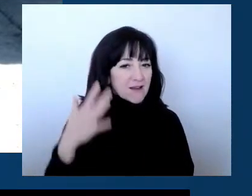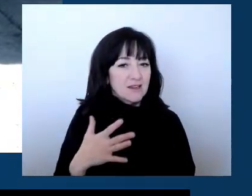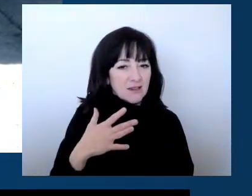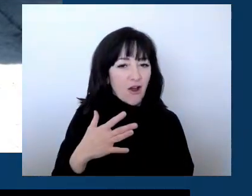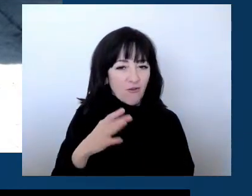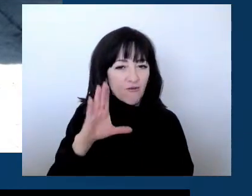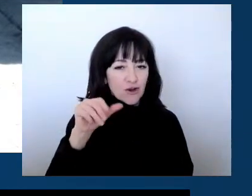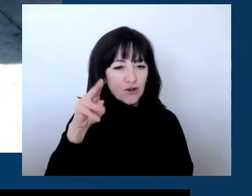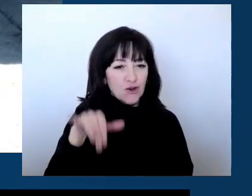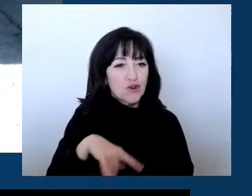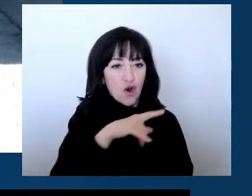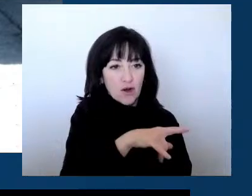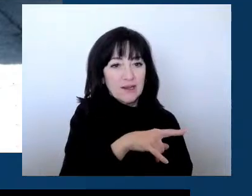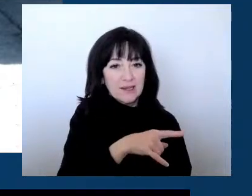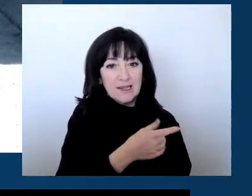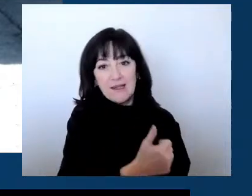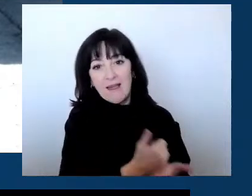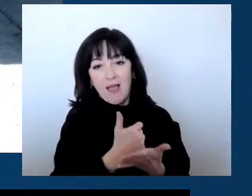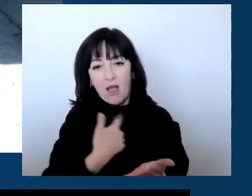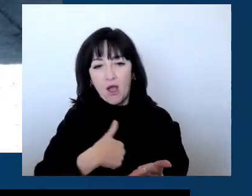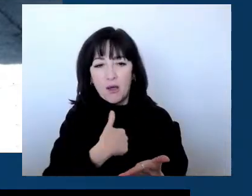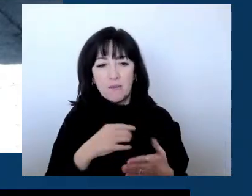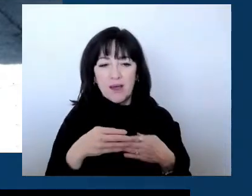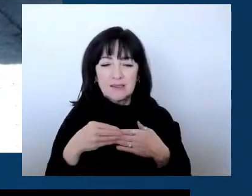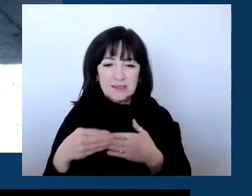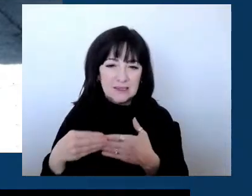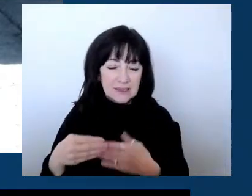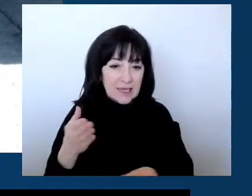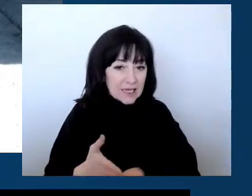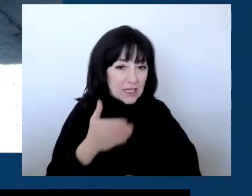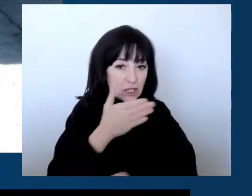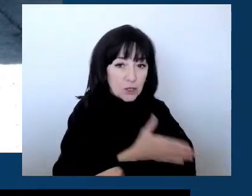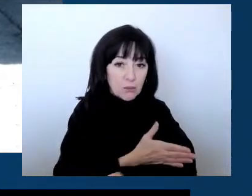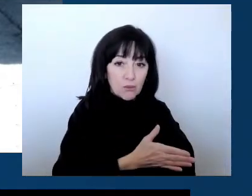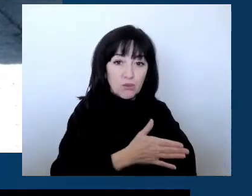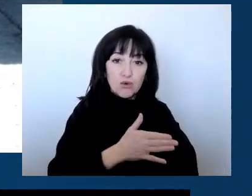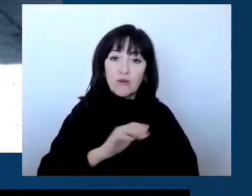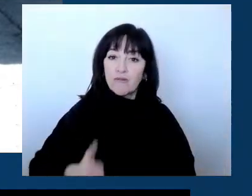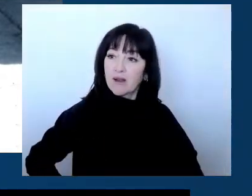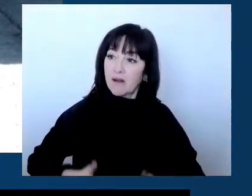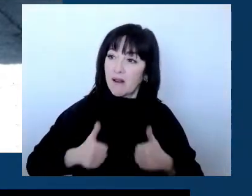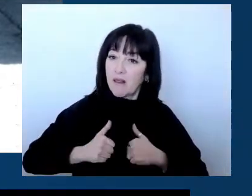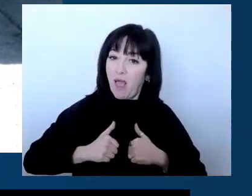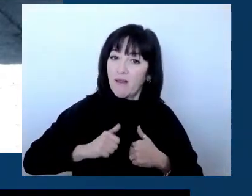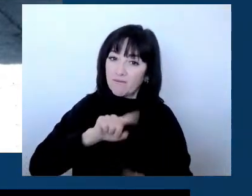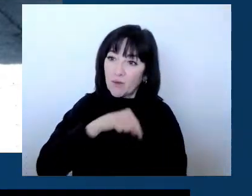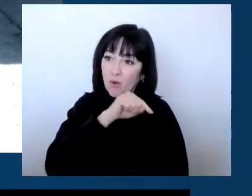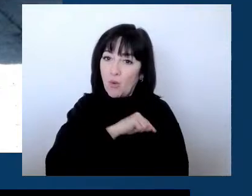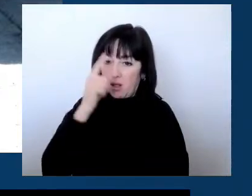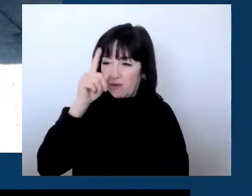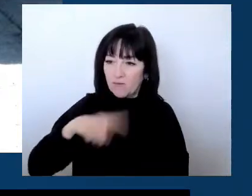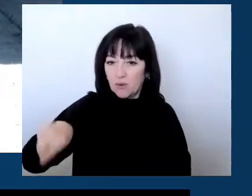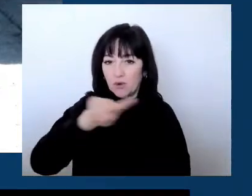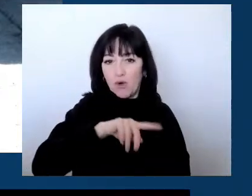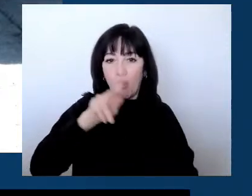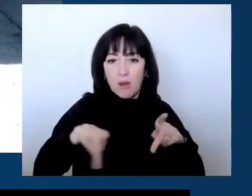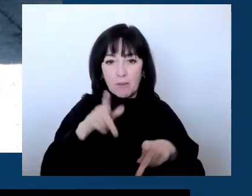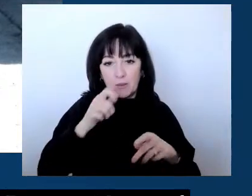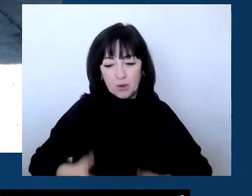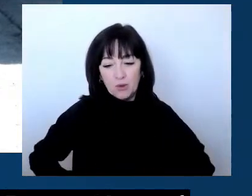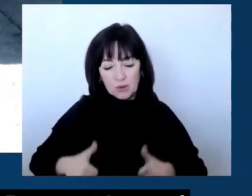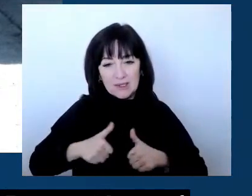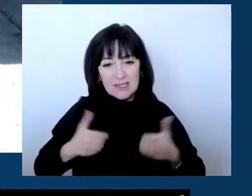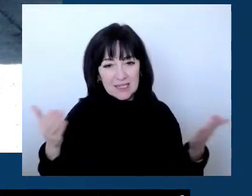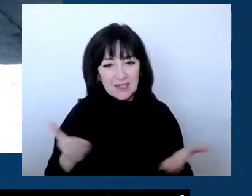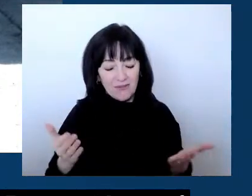state's climate action plan. Improving the quality of life of all Delawareans is at the forefront of all that we do, and it is my honor to introduce